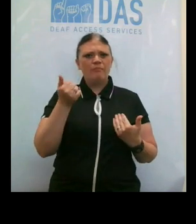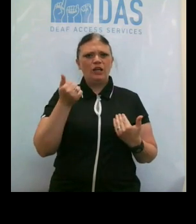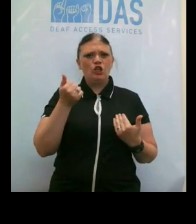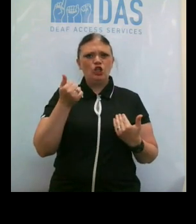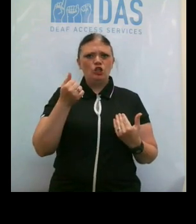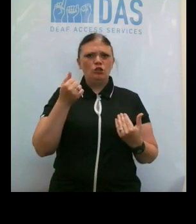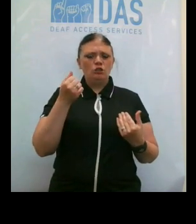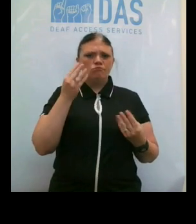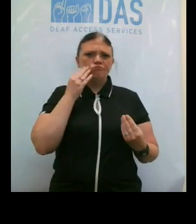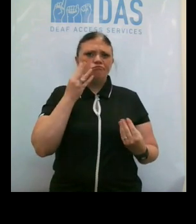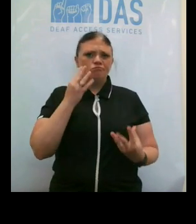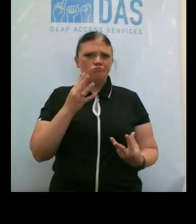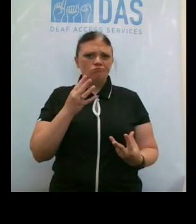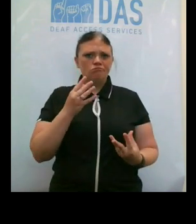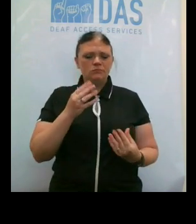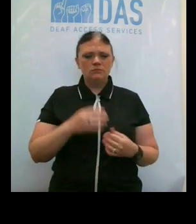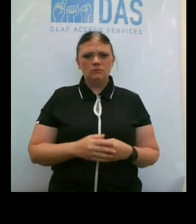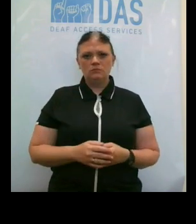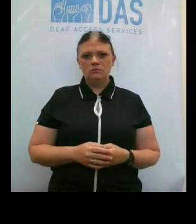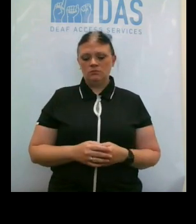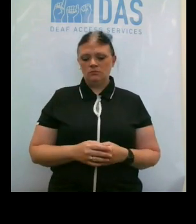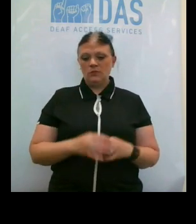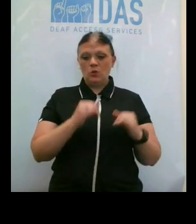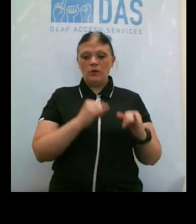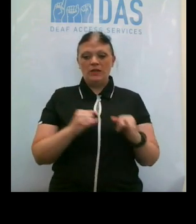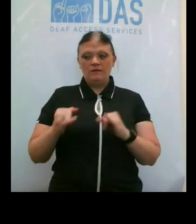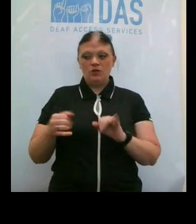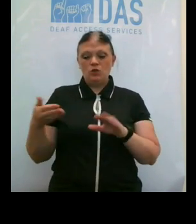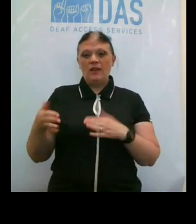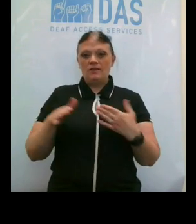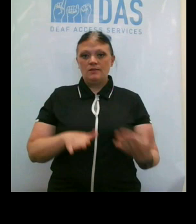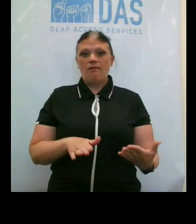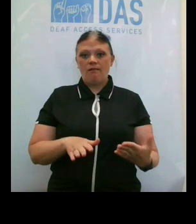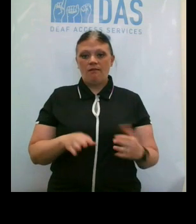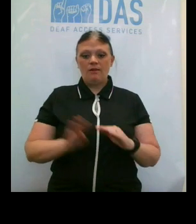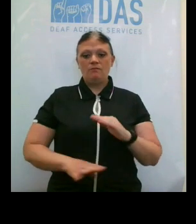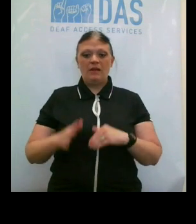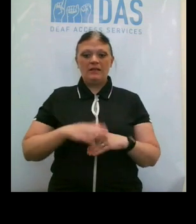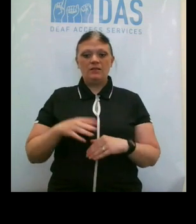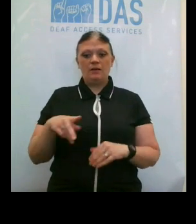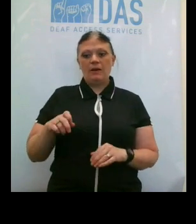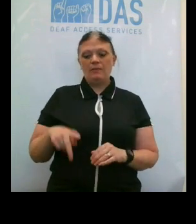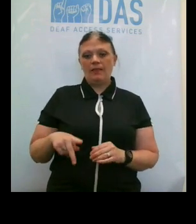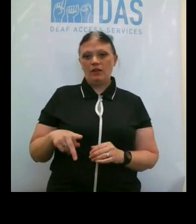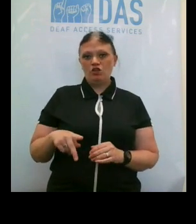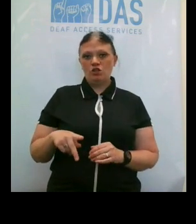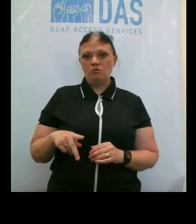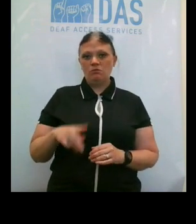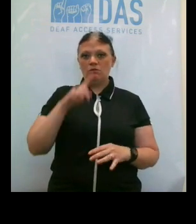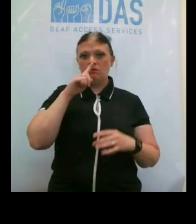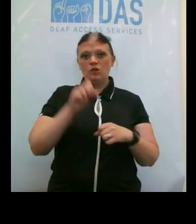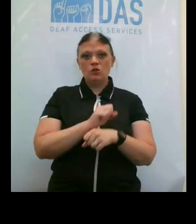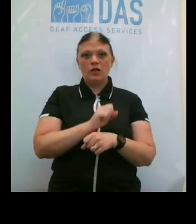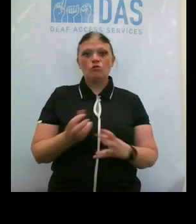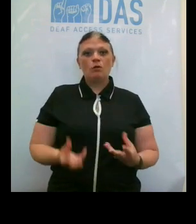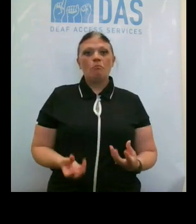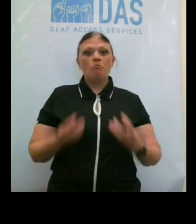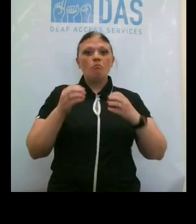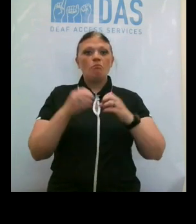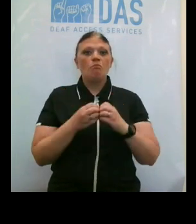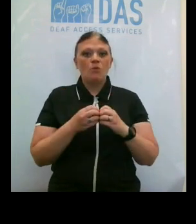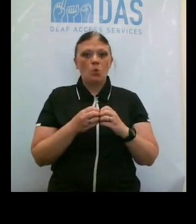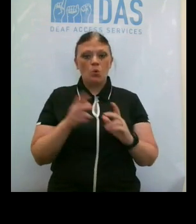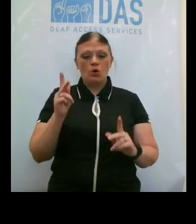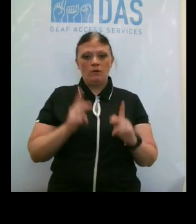that when it comes to the individuals who've died based on population, there's actually more people that have